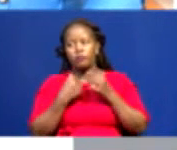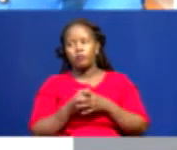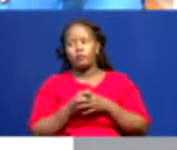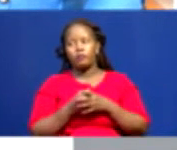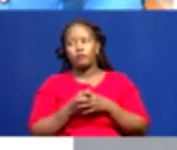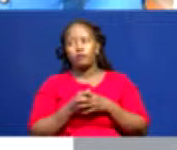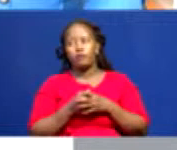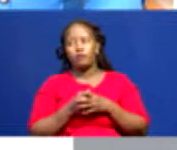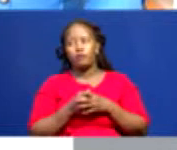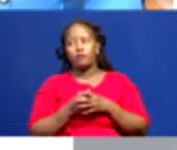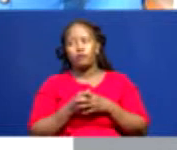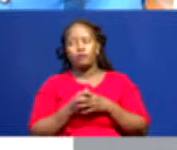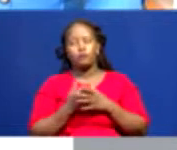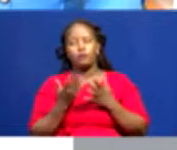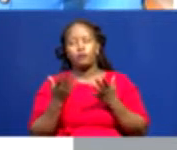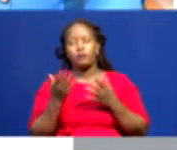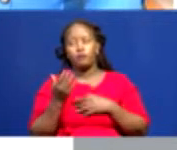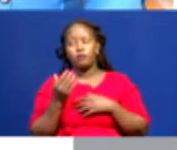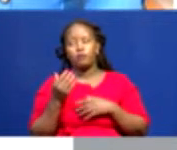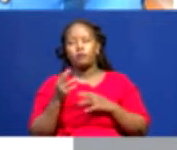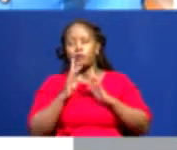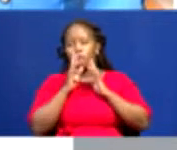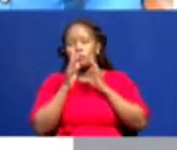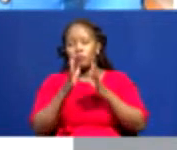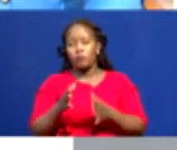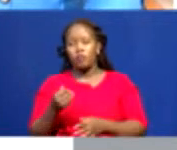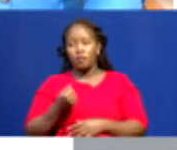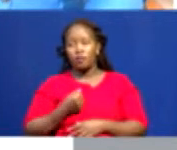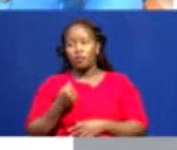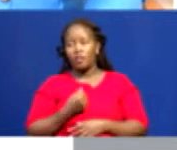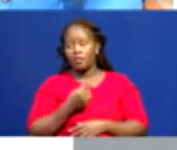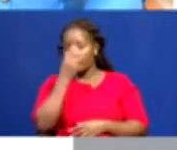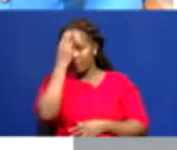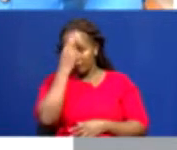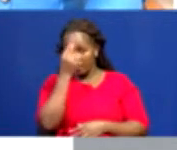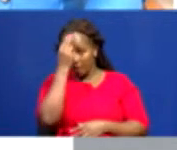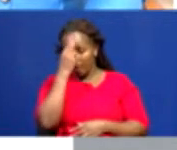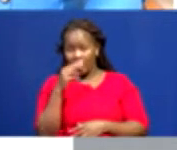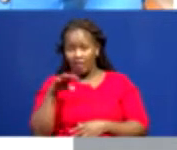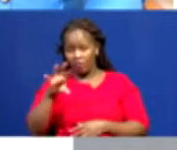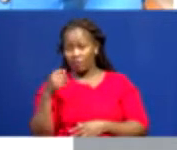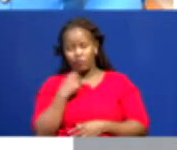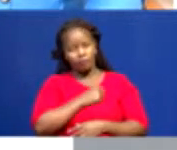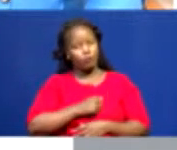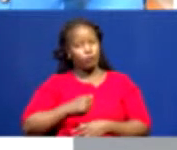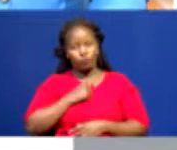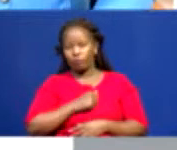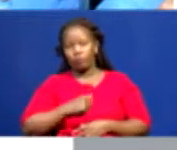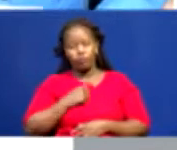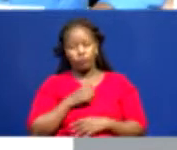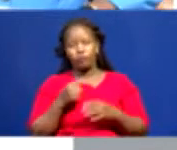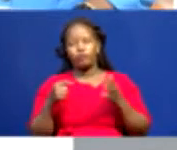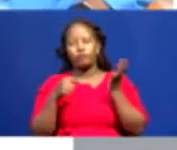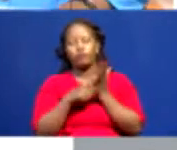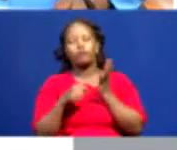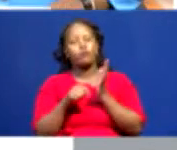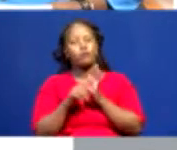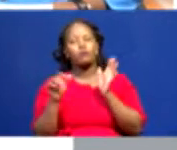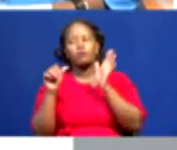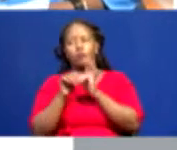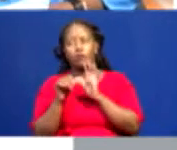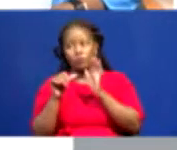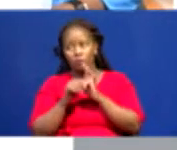Okware there in the county of Narok, our apologies for the technical hitch. President